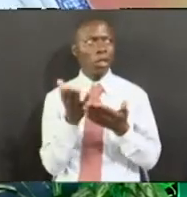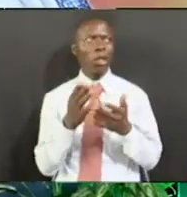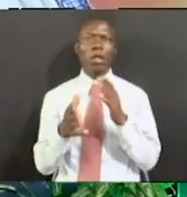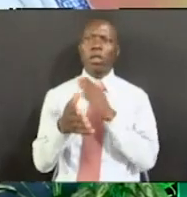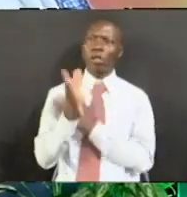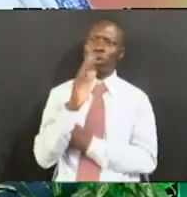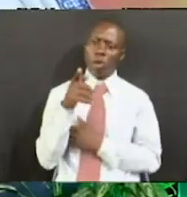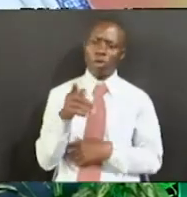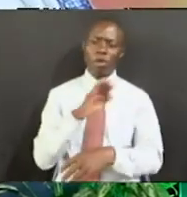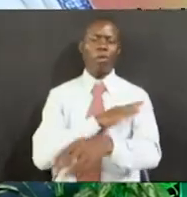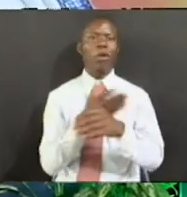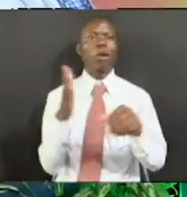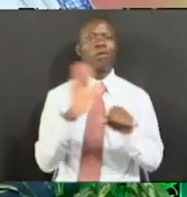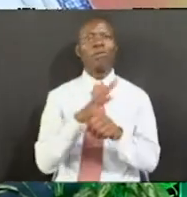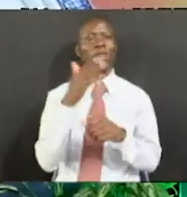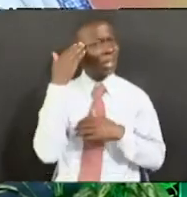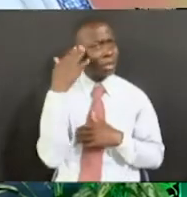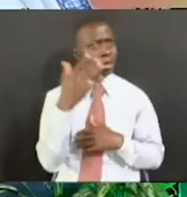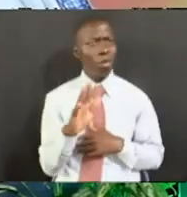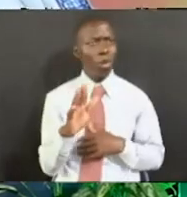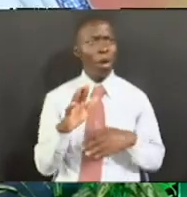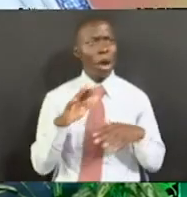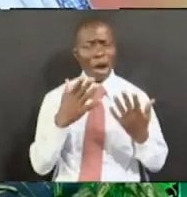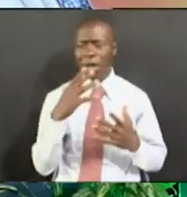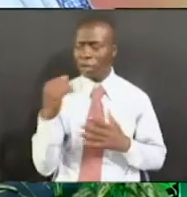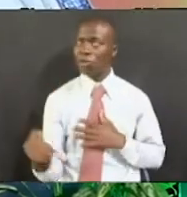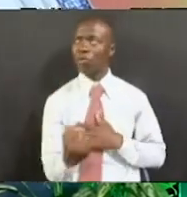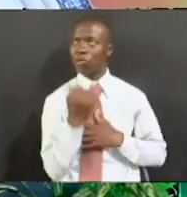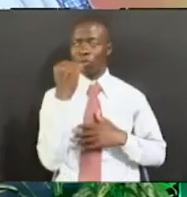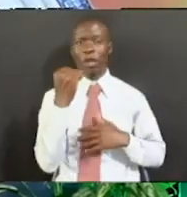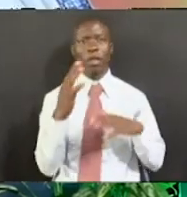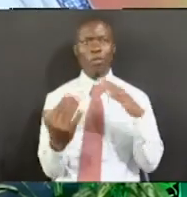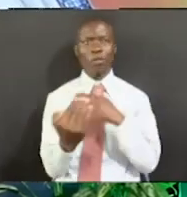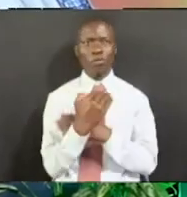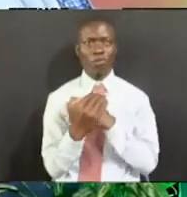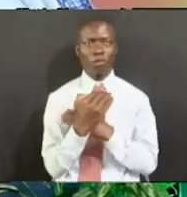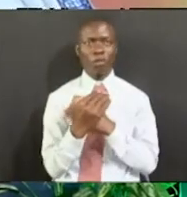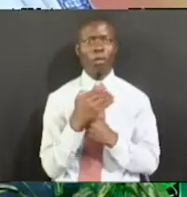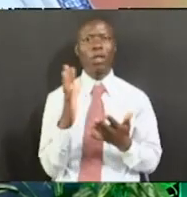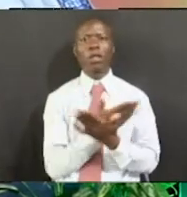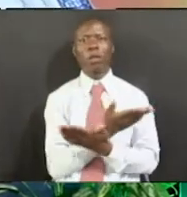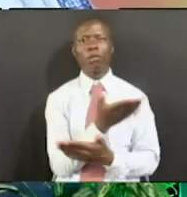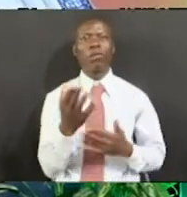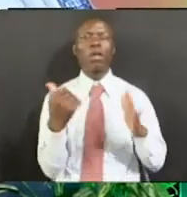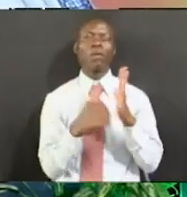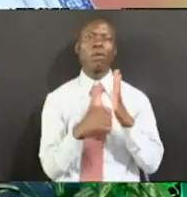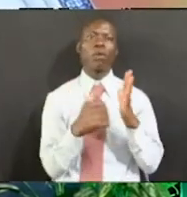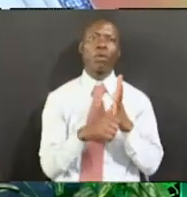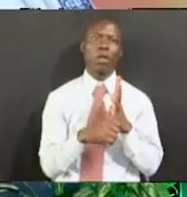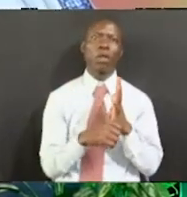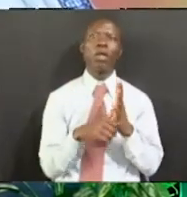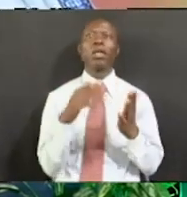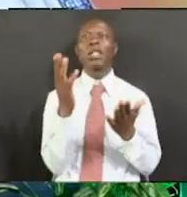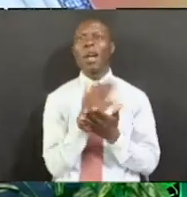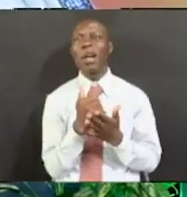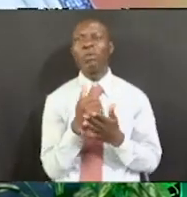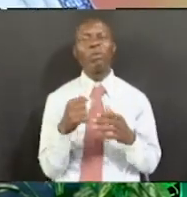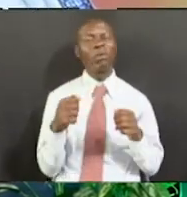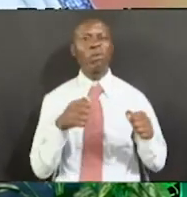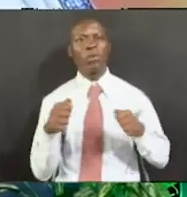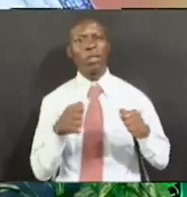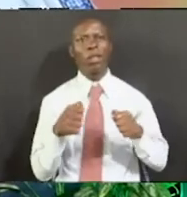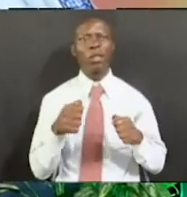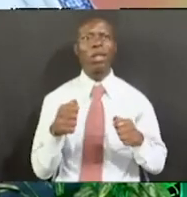powerful. I don't know how you've woken up this morning. Some of you are troubled. Some of you are shaken. Some of